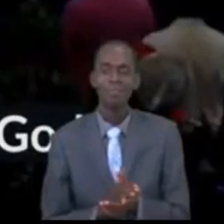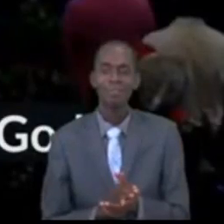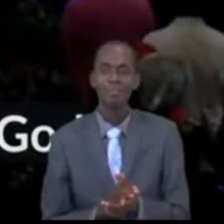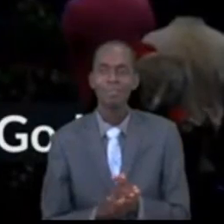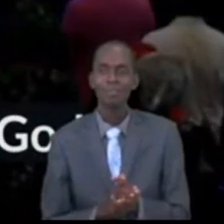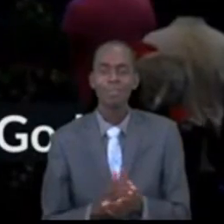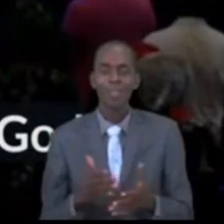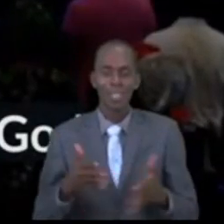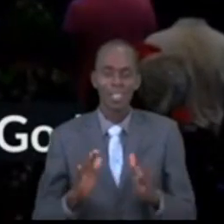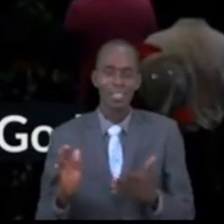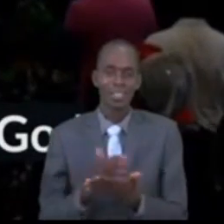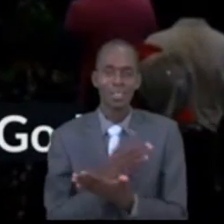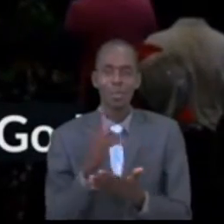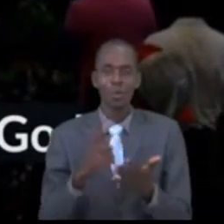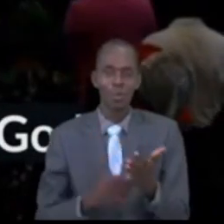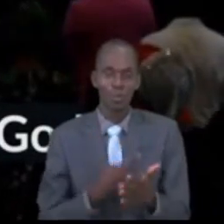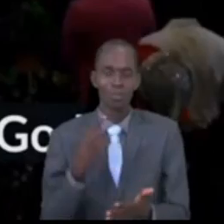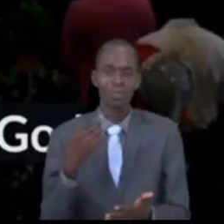time.